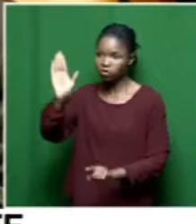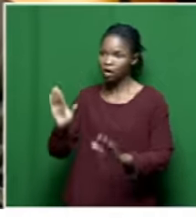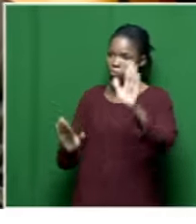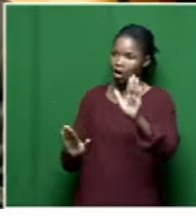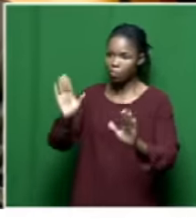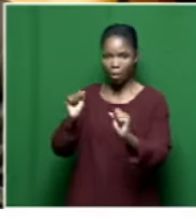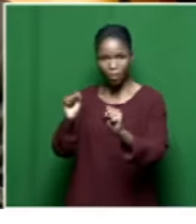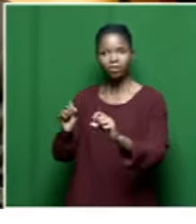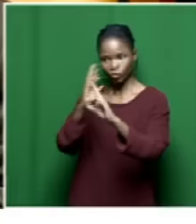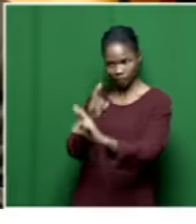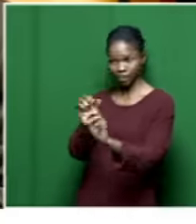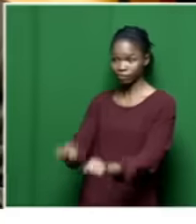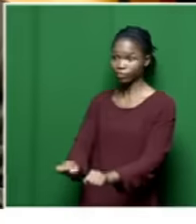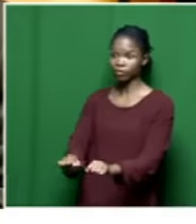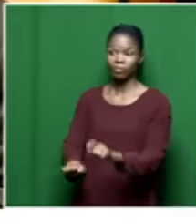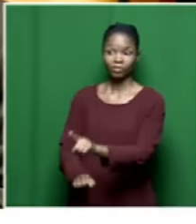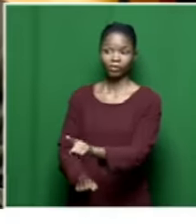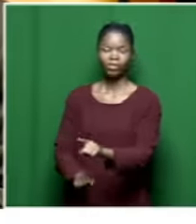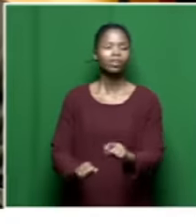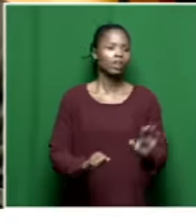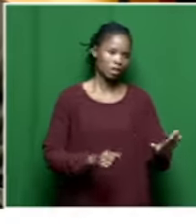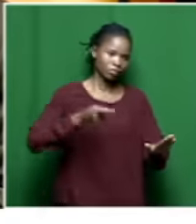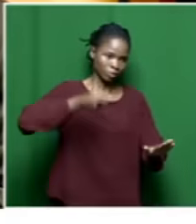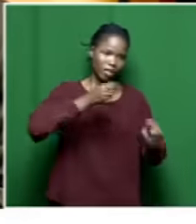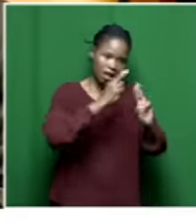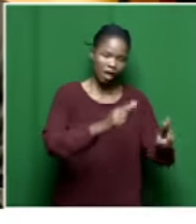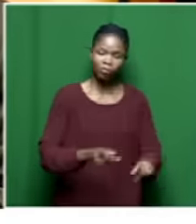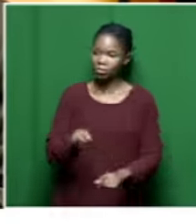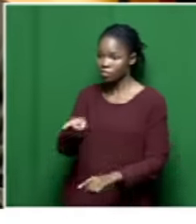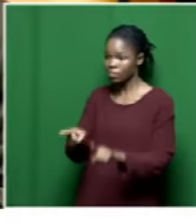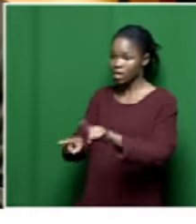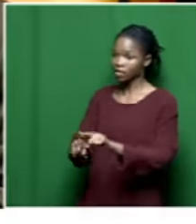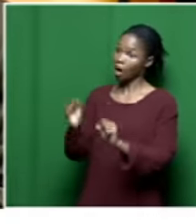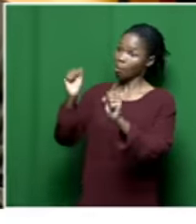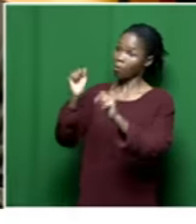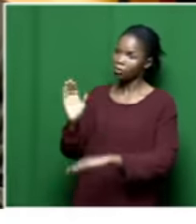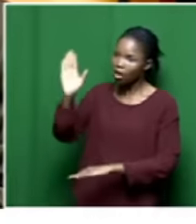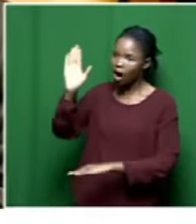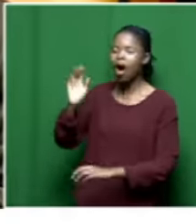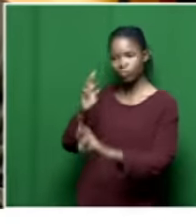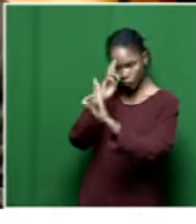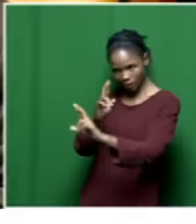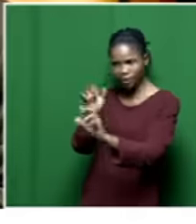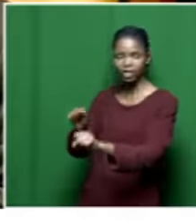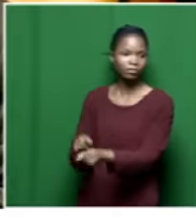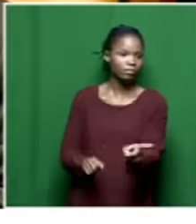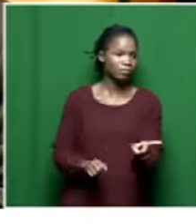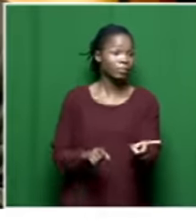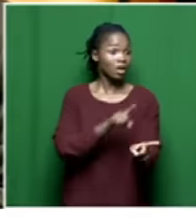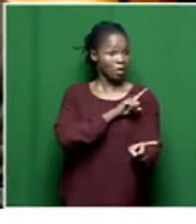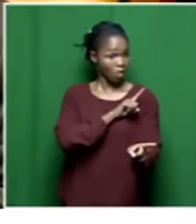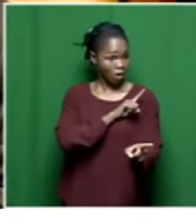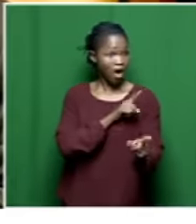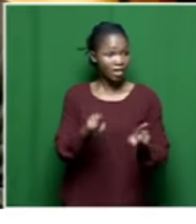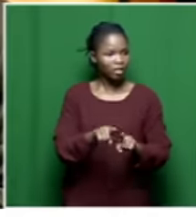is on the floor of this house. Honorable Speaker, I know you will respect any speaker who is on the floor of this house, because